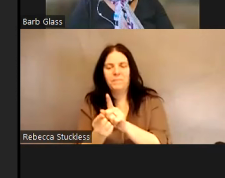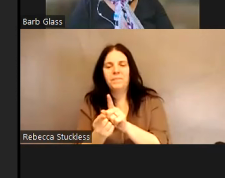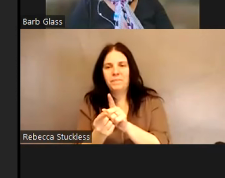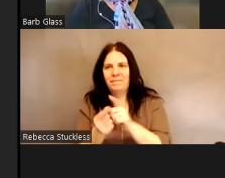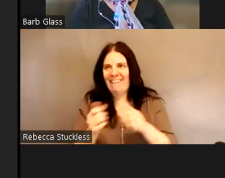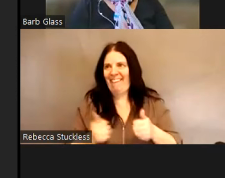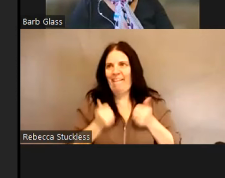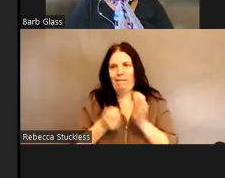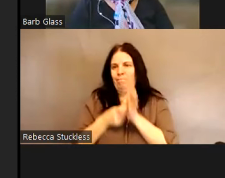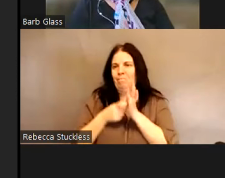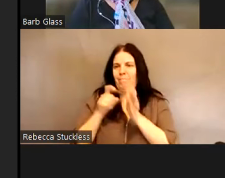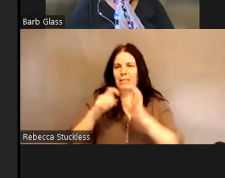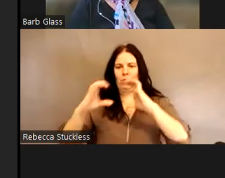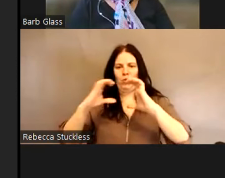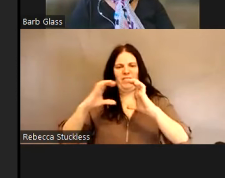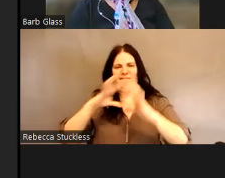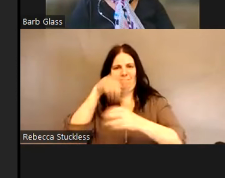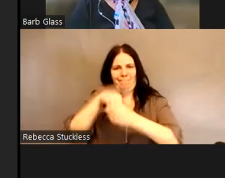life.